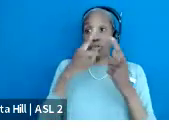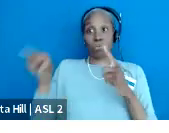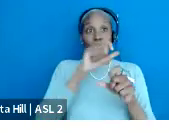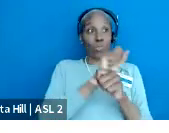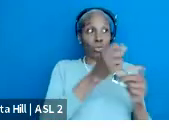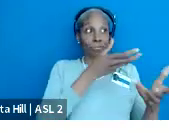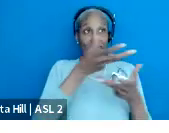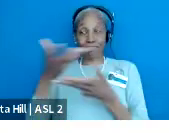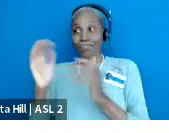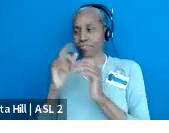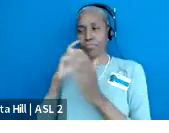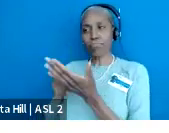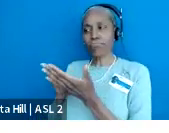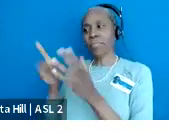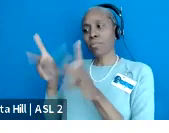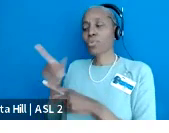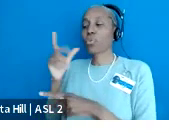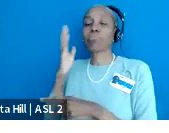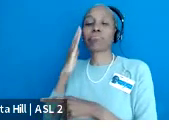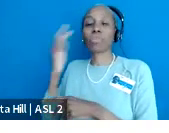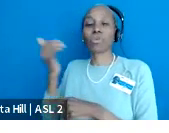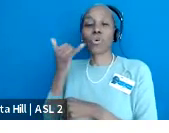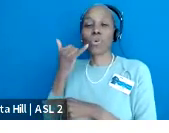them for how to identify familiar callers